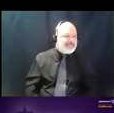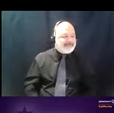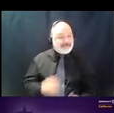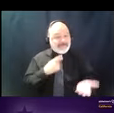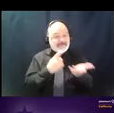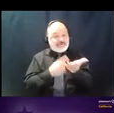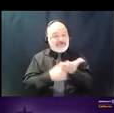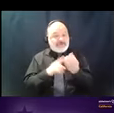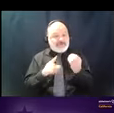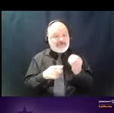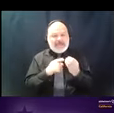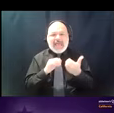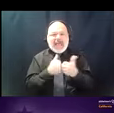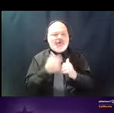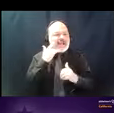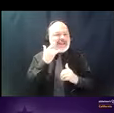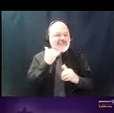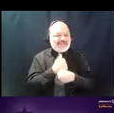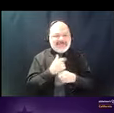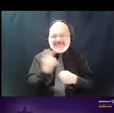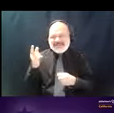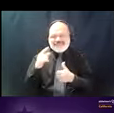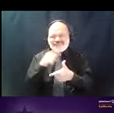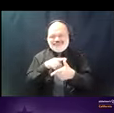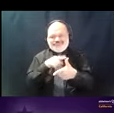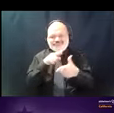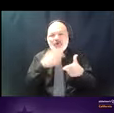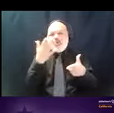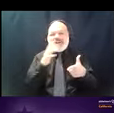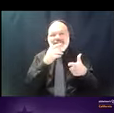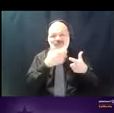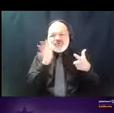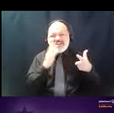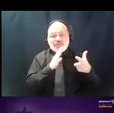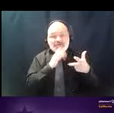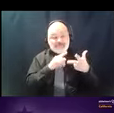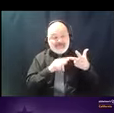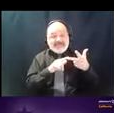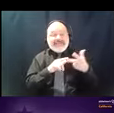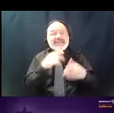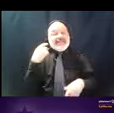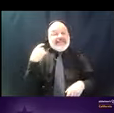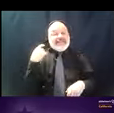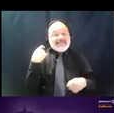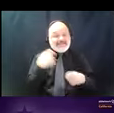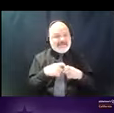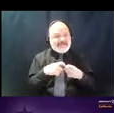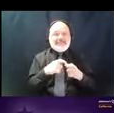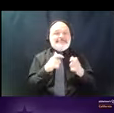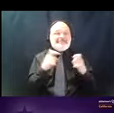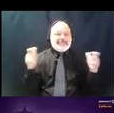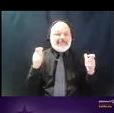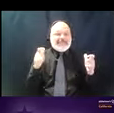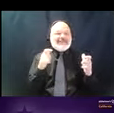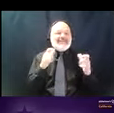talk more about the makeup of California, as my colleagues have already mentioned. But Hispanics are the largest ethnically diverse population in